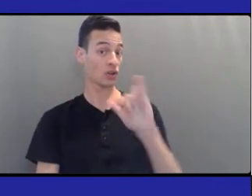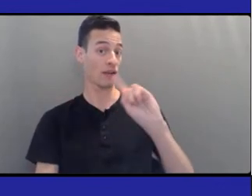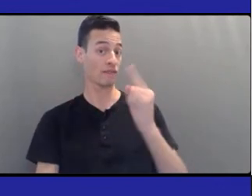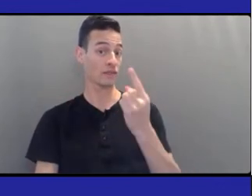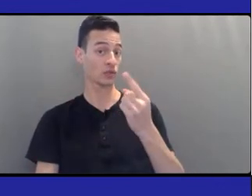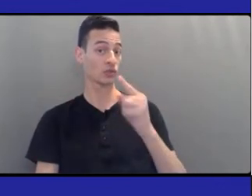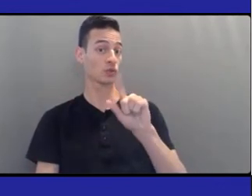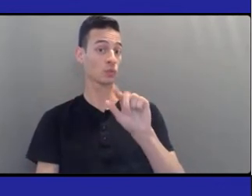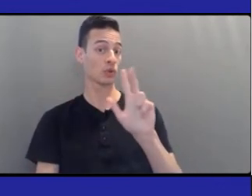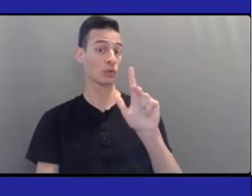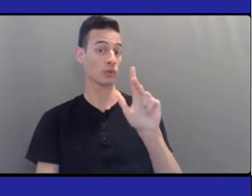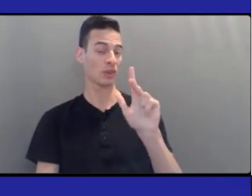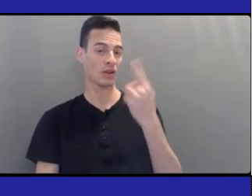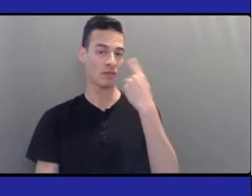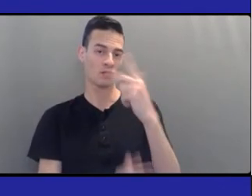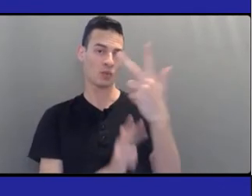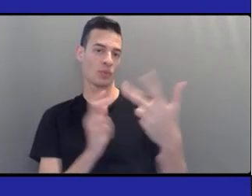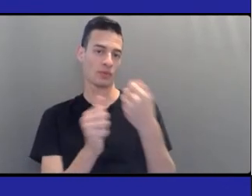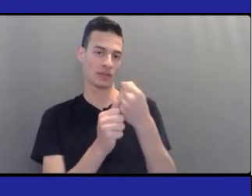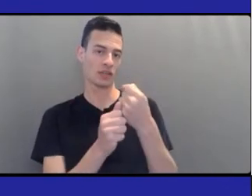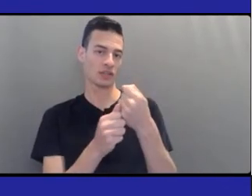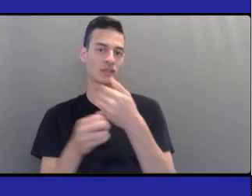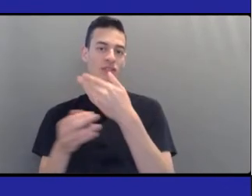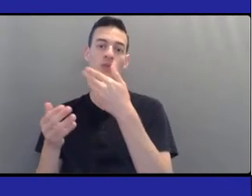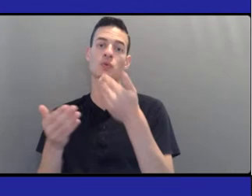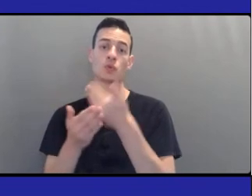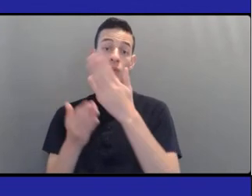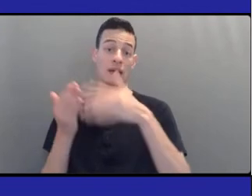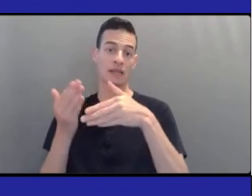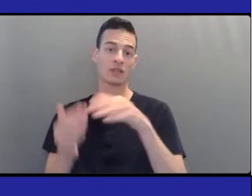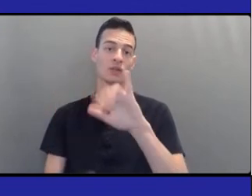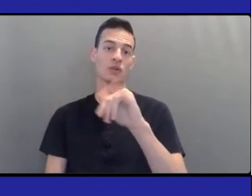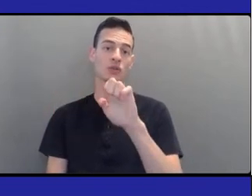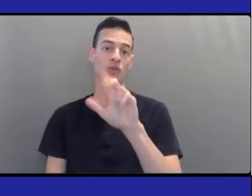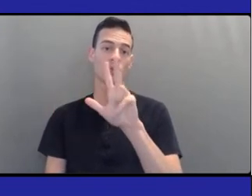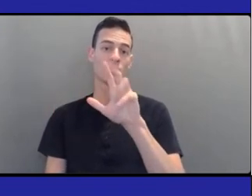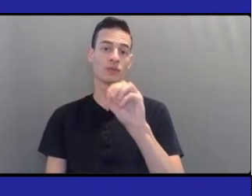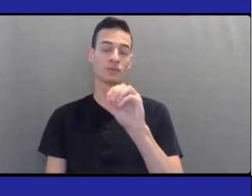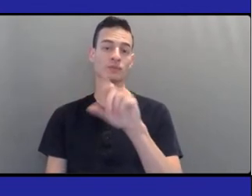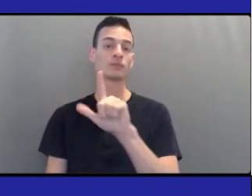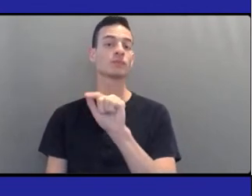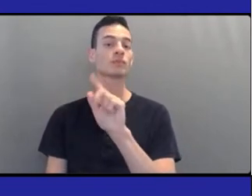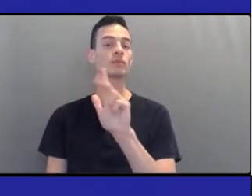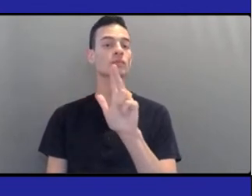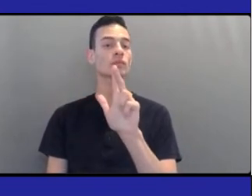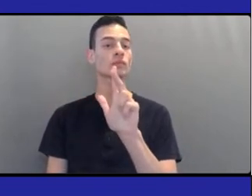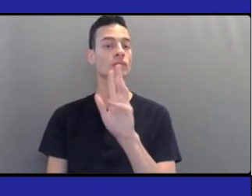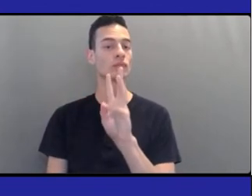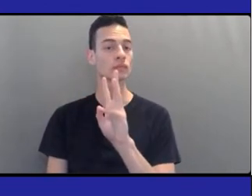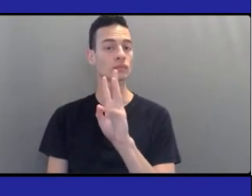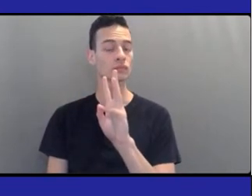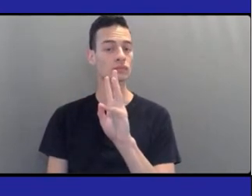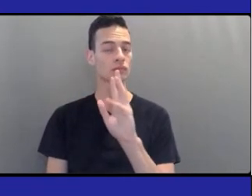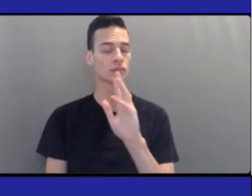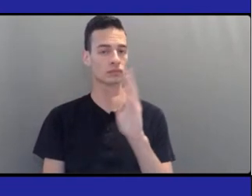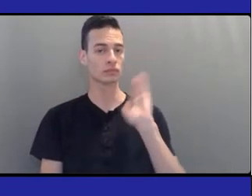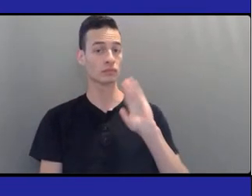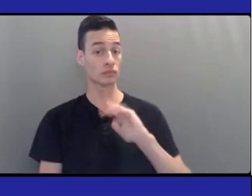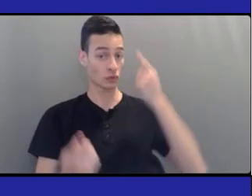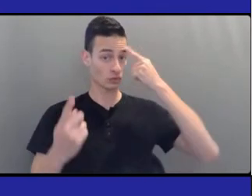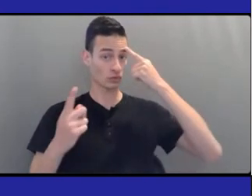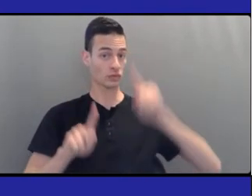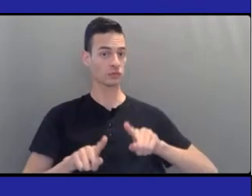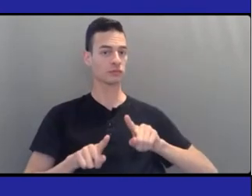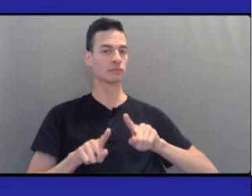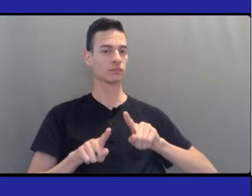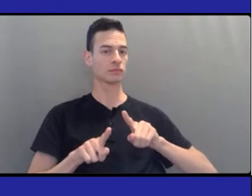for 3 years ending June 30th, 2026. The previous affiliation agreements between SUNY and Downstate